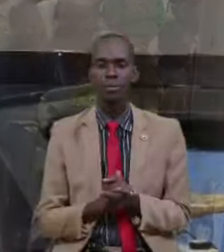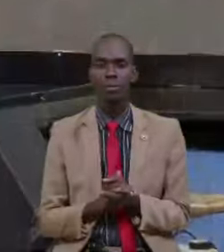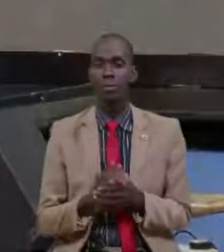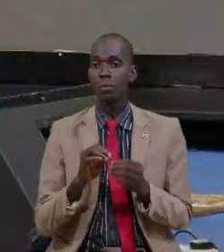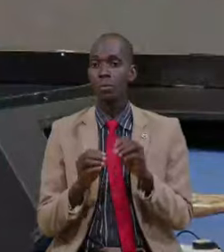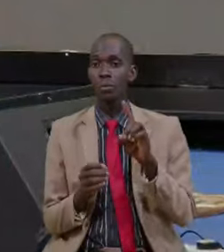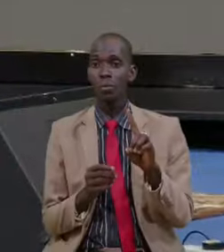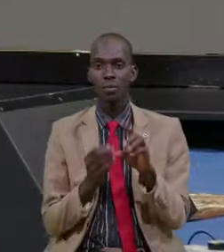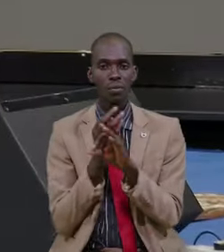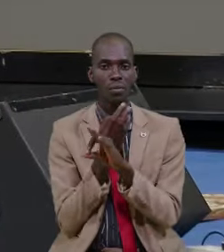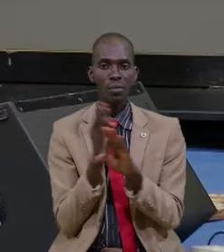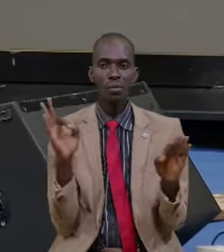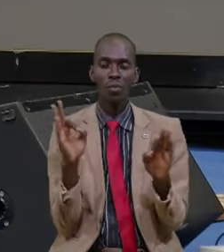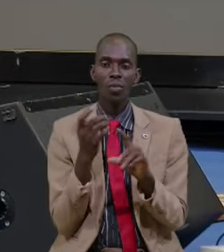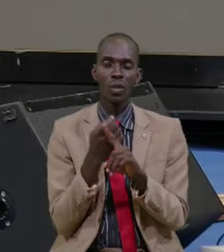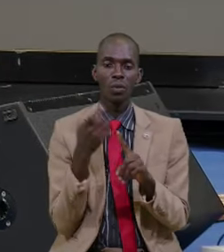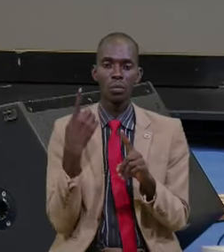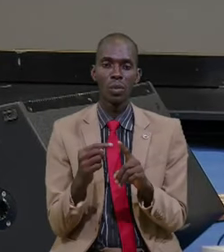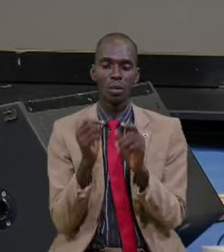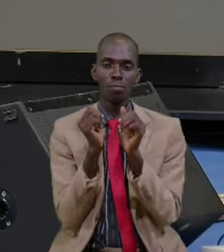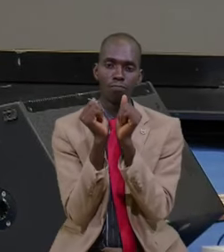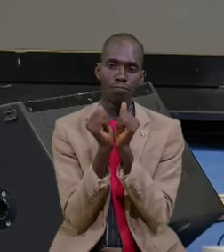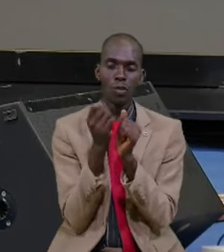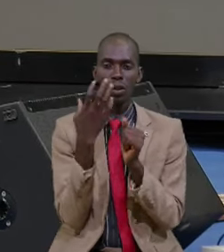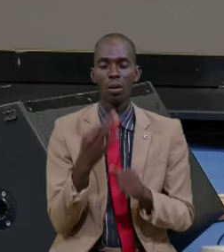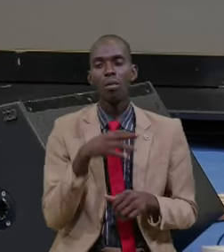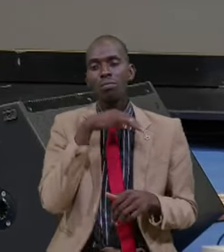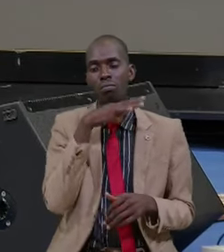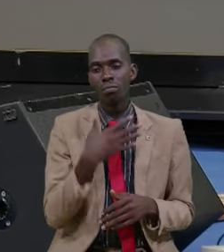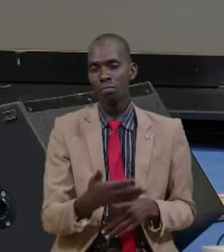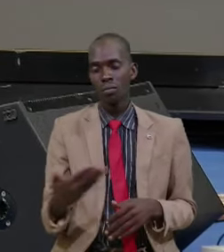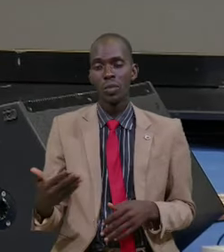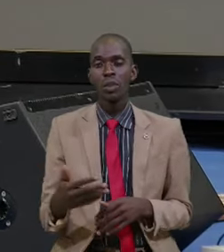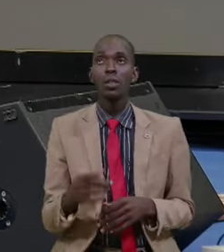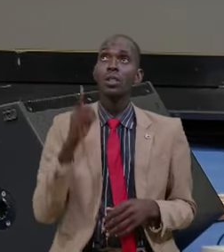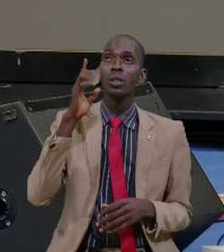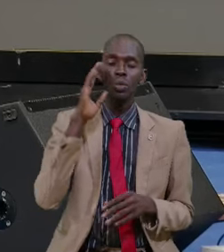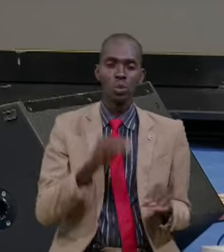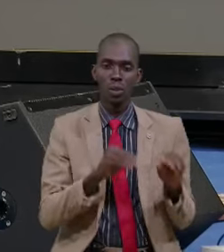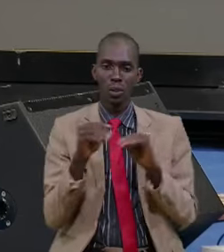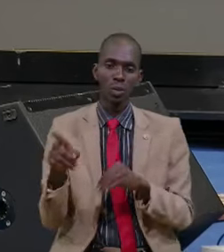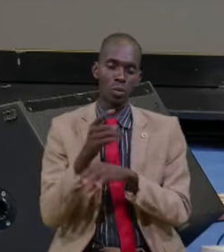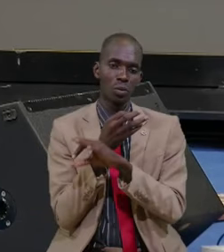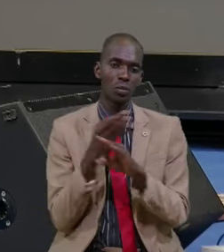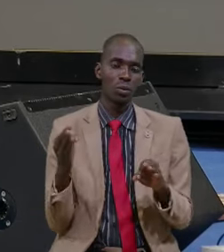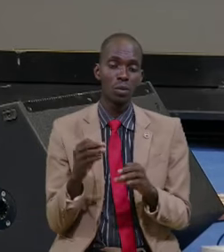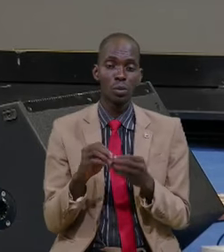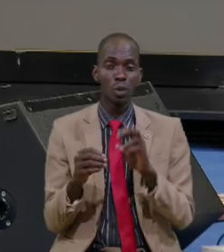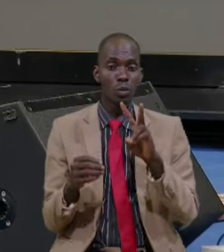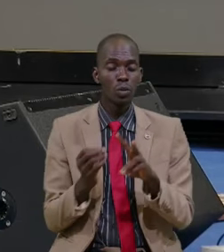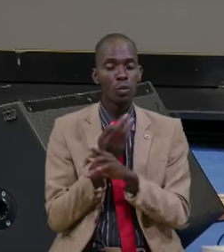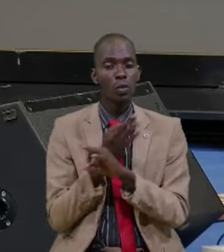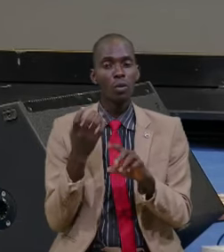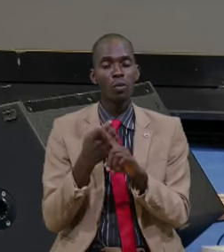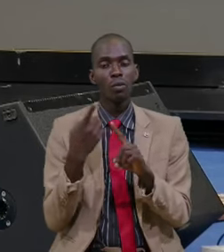is freedom from the bondage of corruption. He'll set you free. Number two is freedom from the